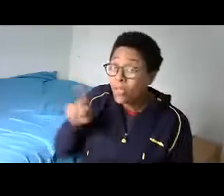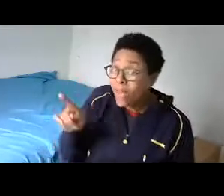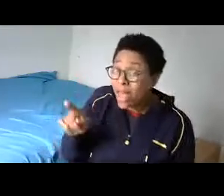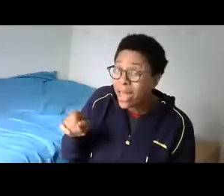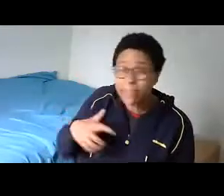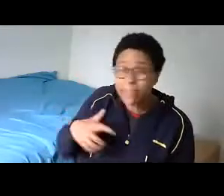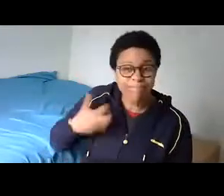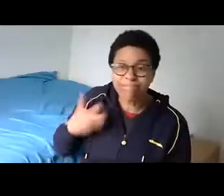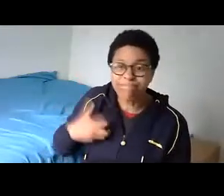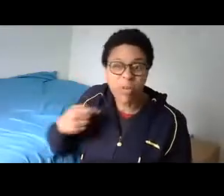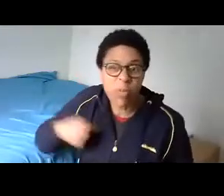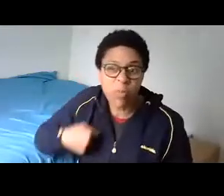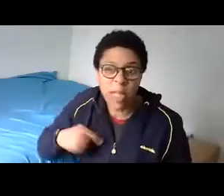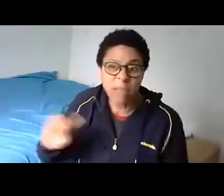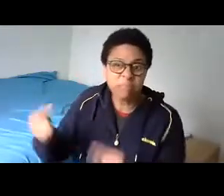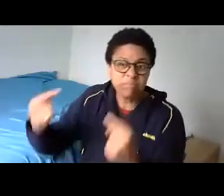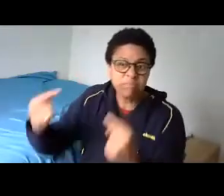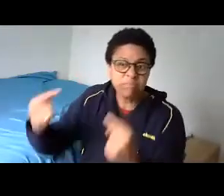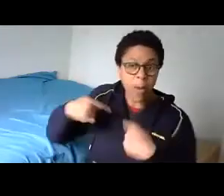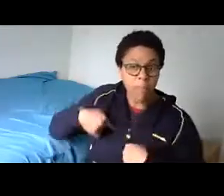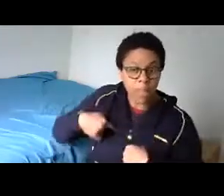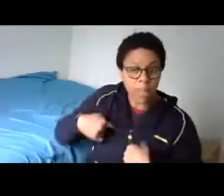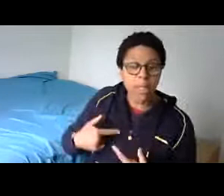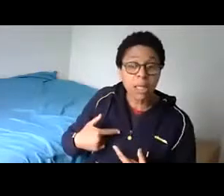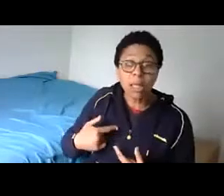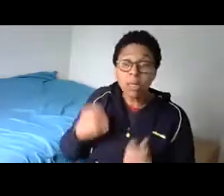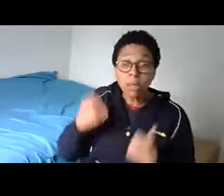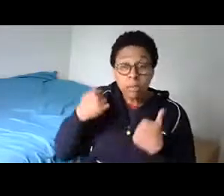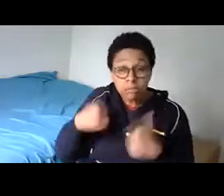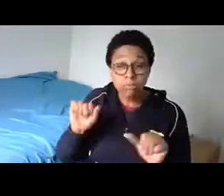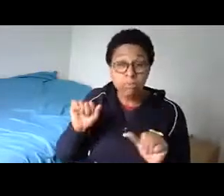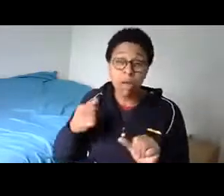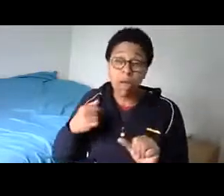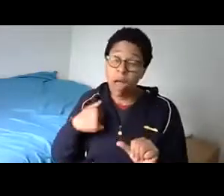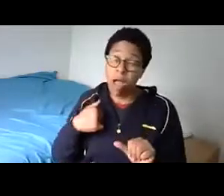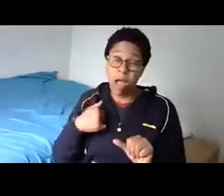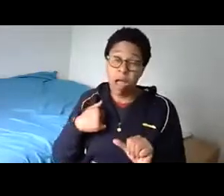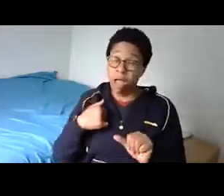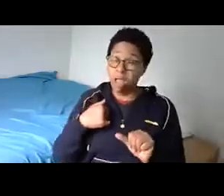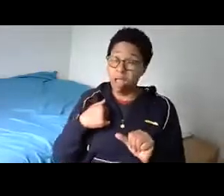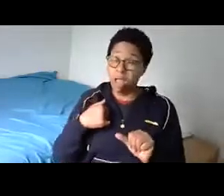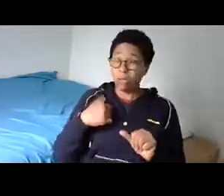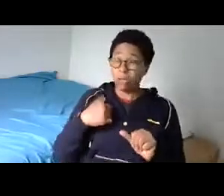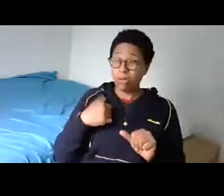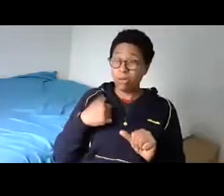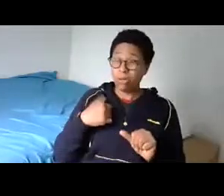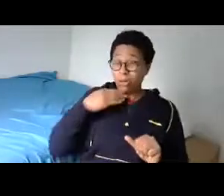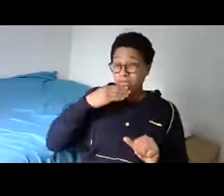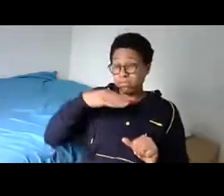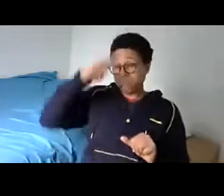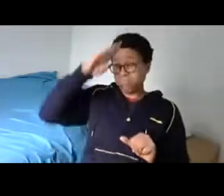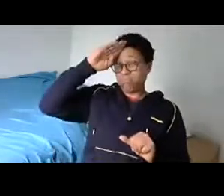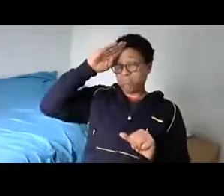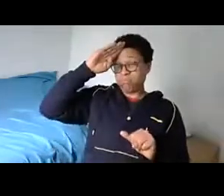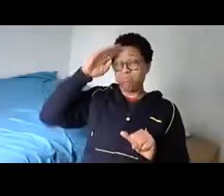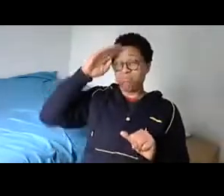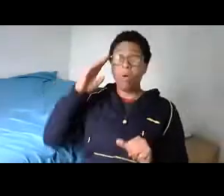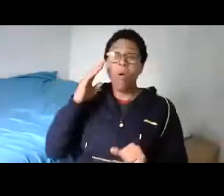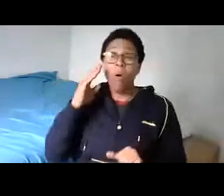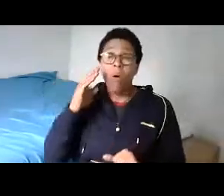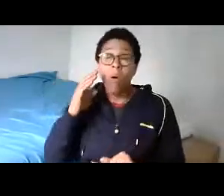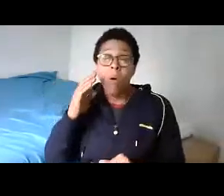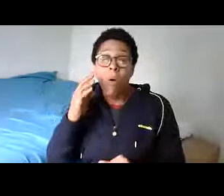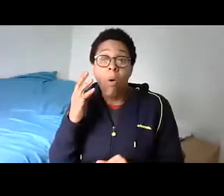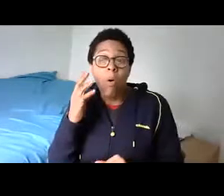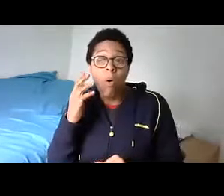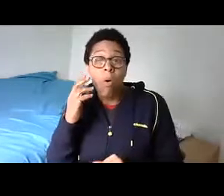And I remember once I ended up, because of the threat, the emergency, they took me when my mom was there.